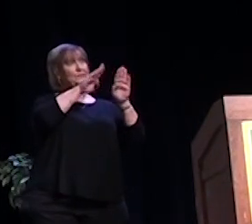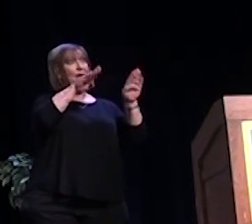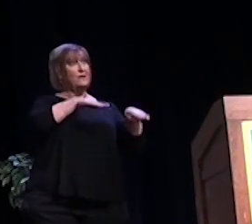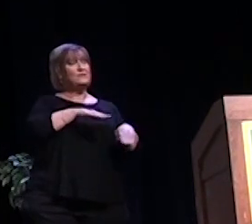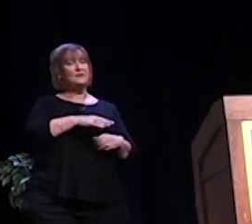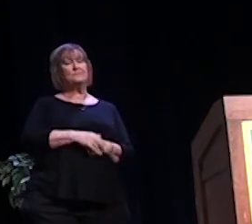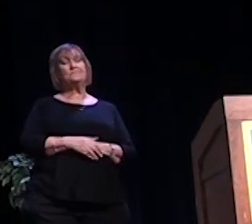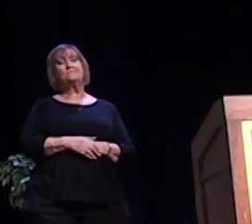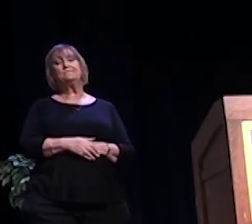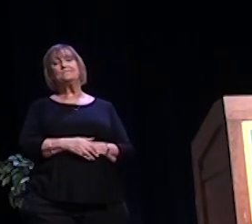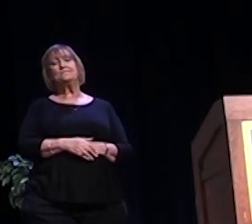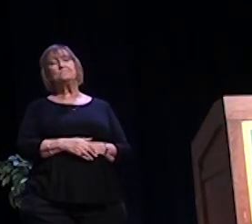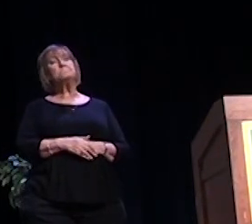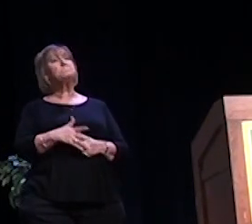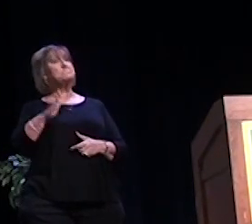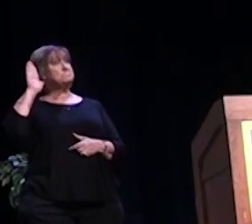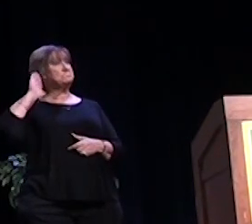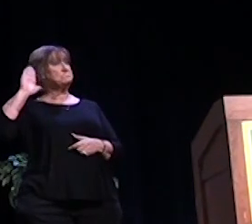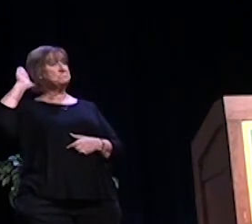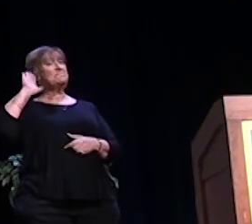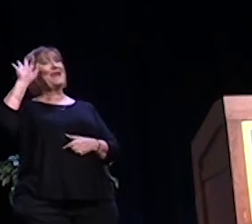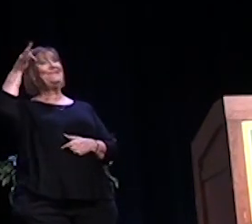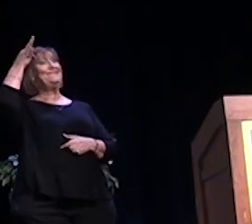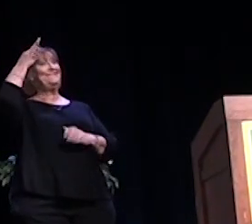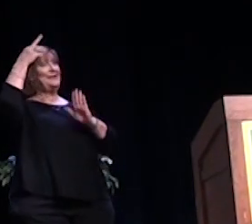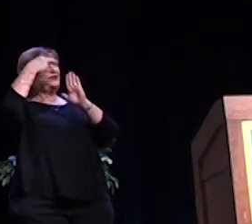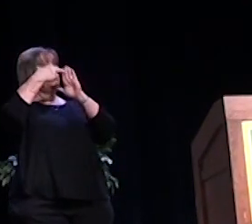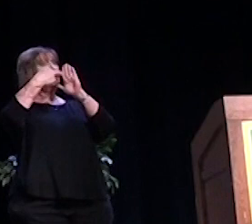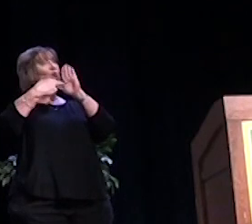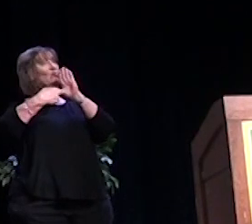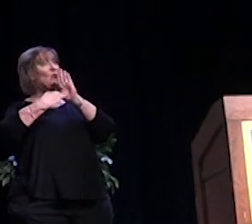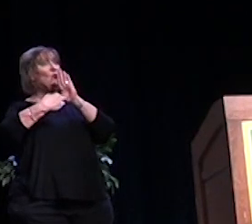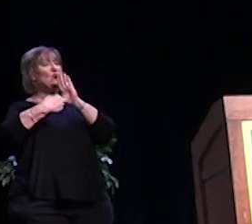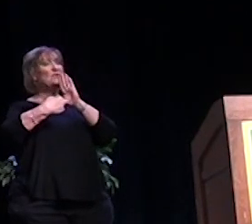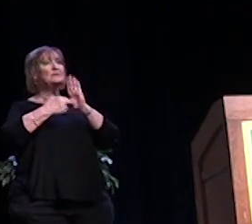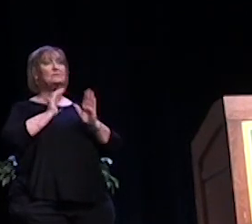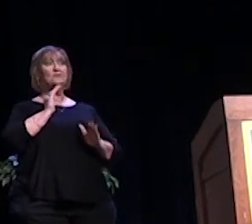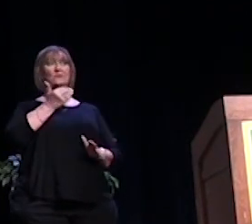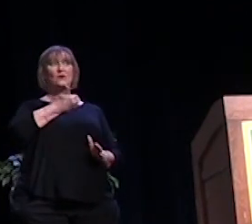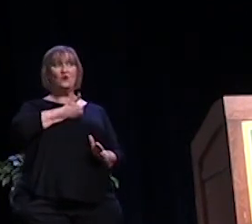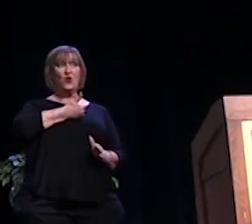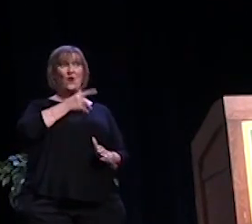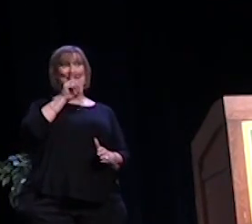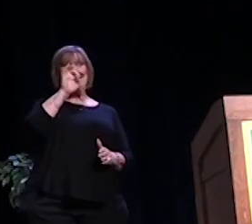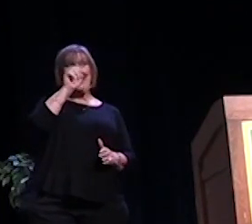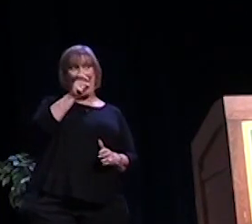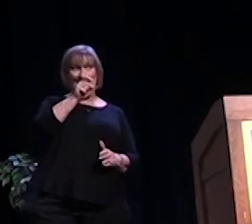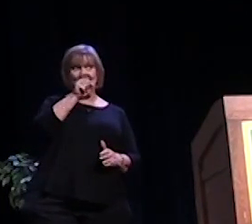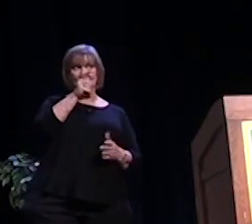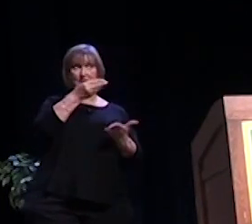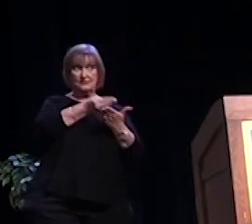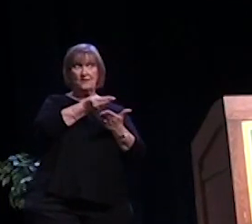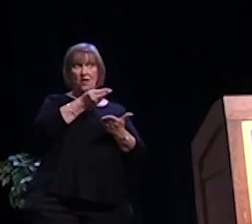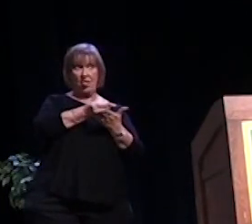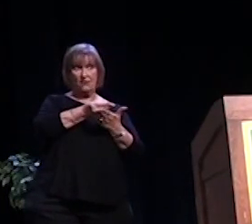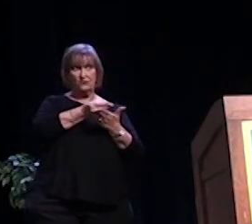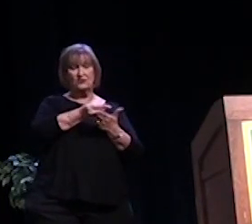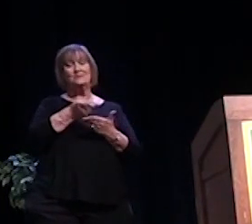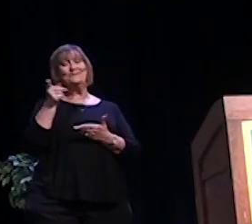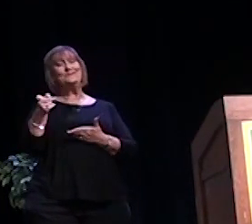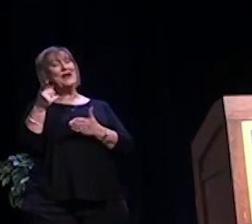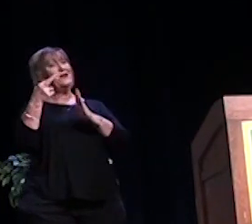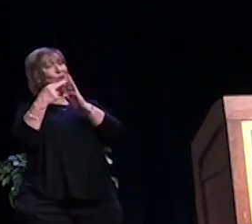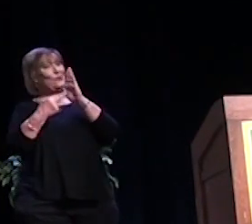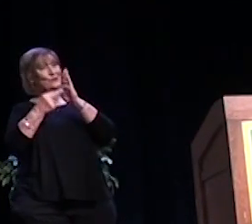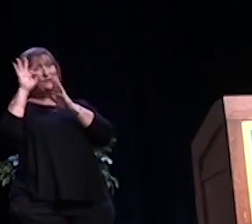say, regulations, federal regulations, which are attached to tax laws, are not easy to